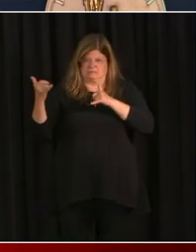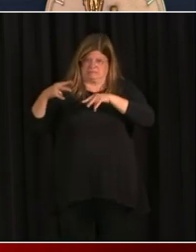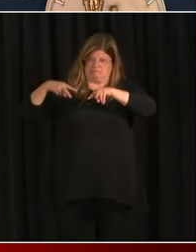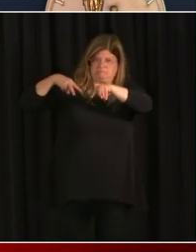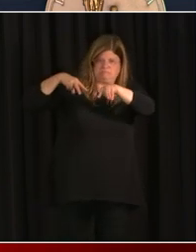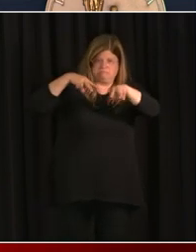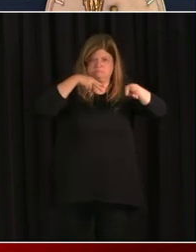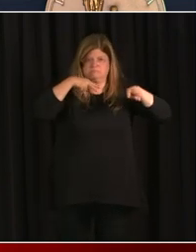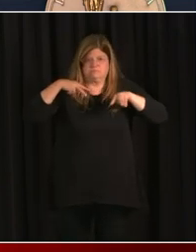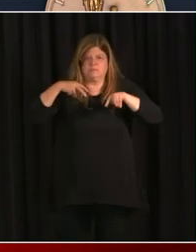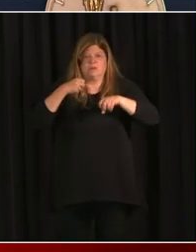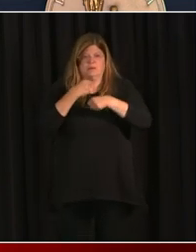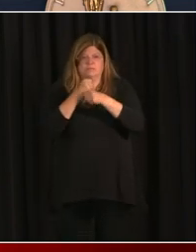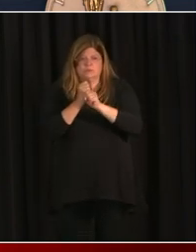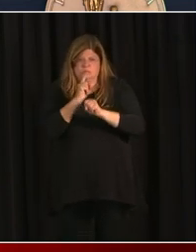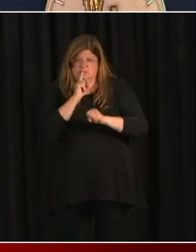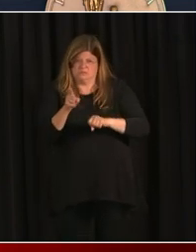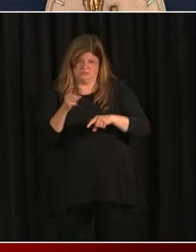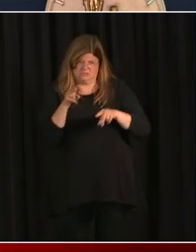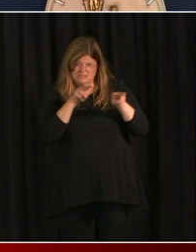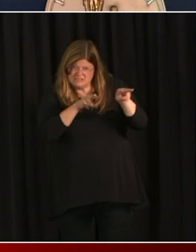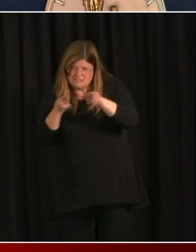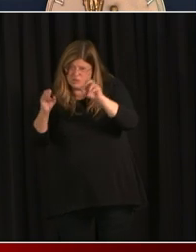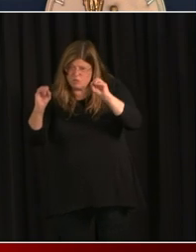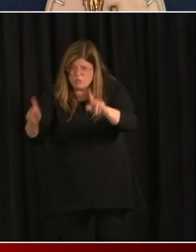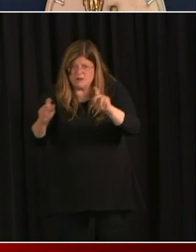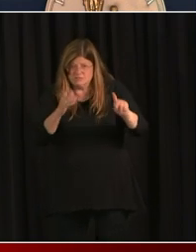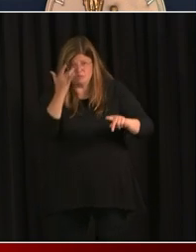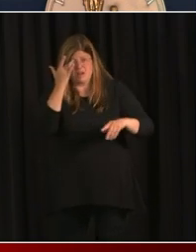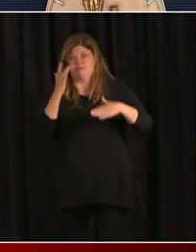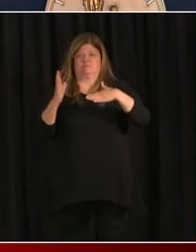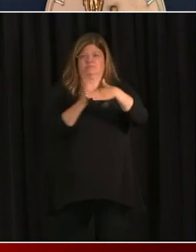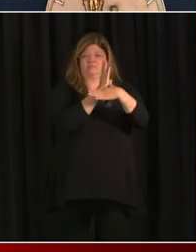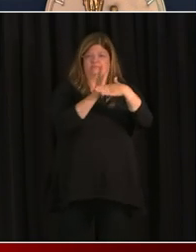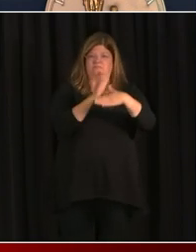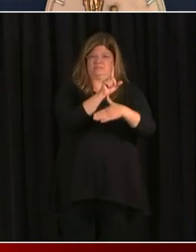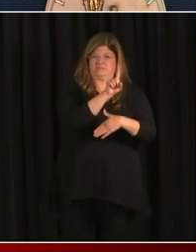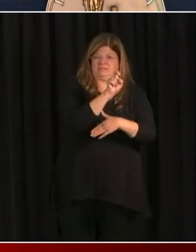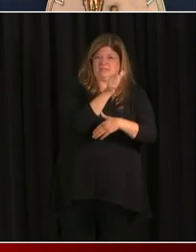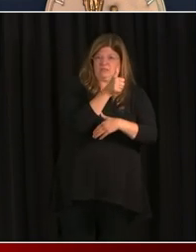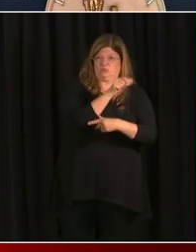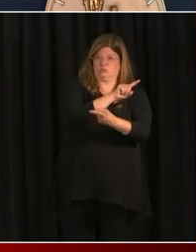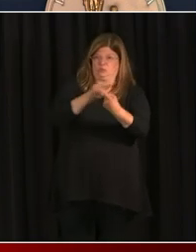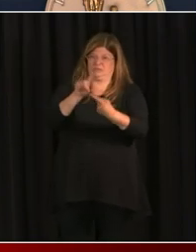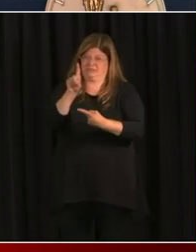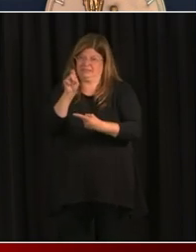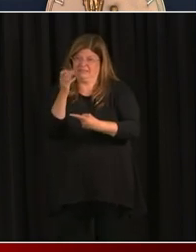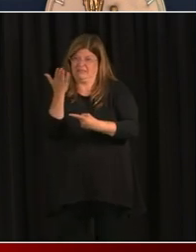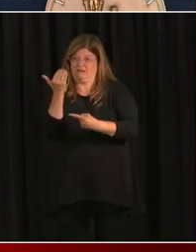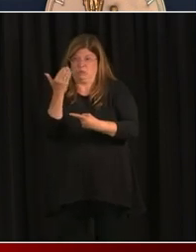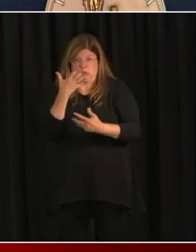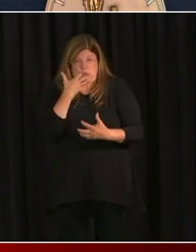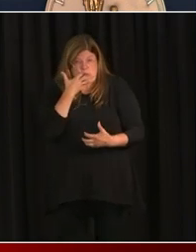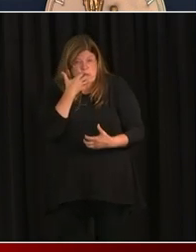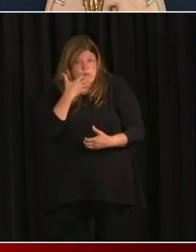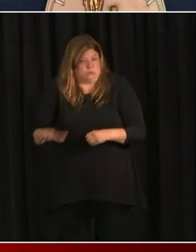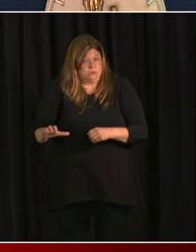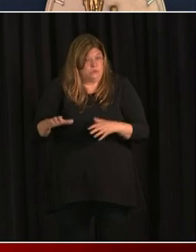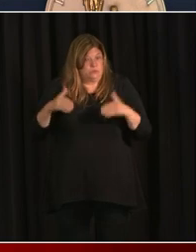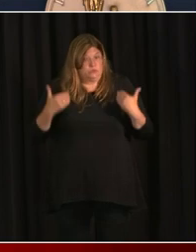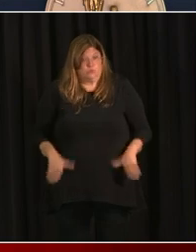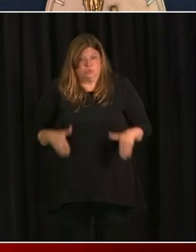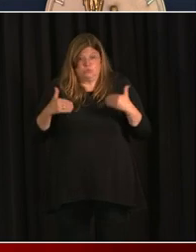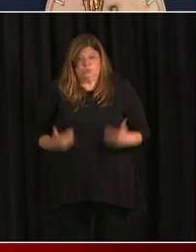index forecast between 110 and 115 degrees. I'm going to pause for a moment and